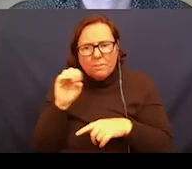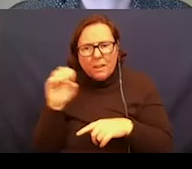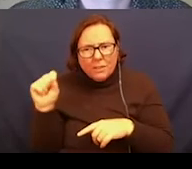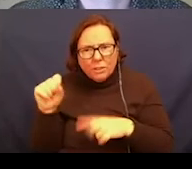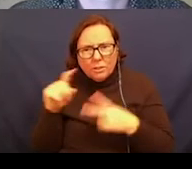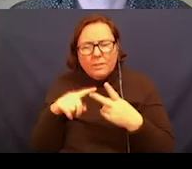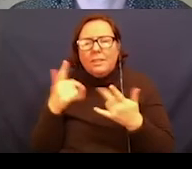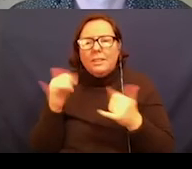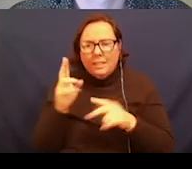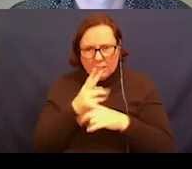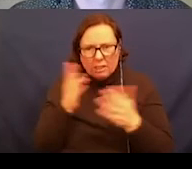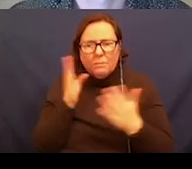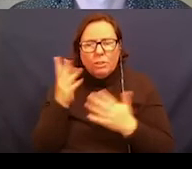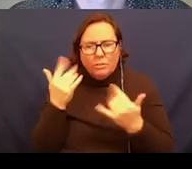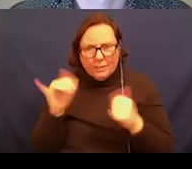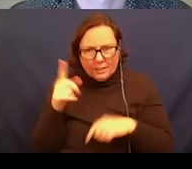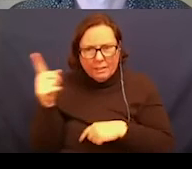provide customer service,